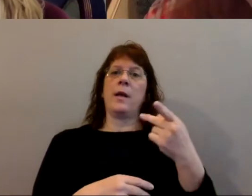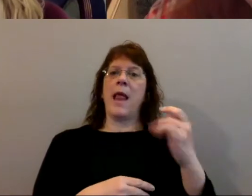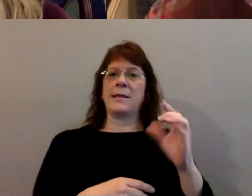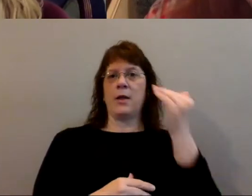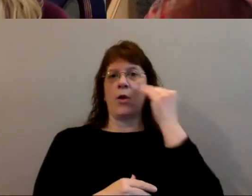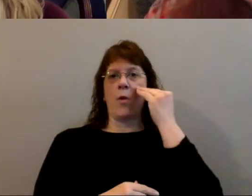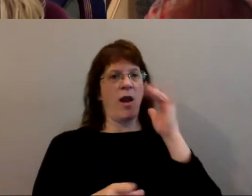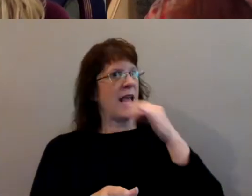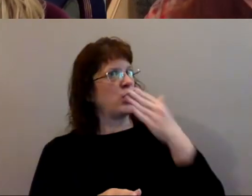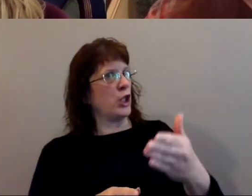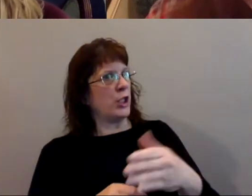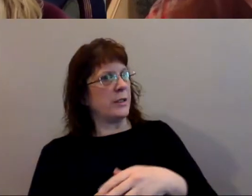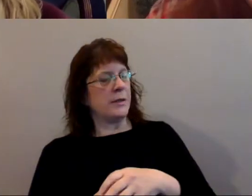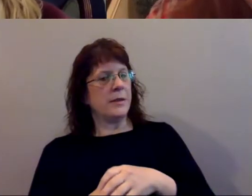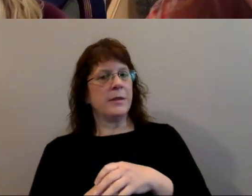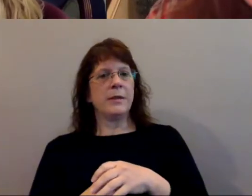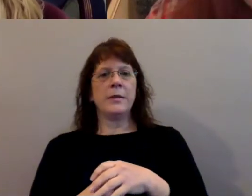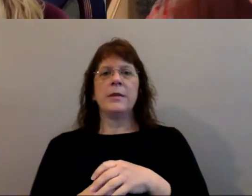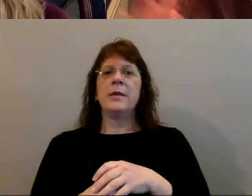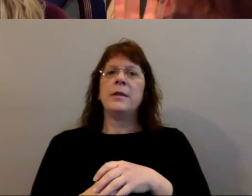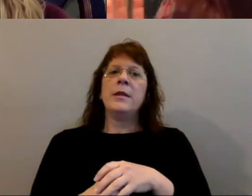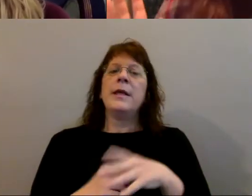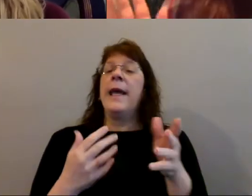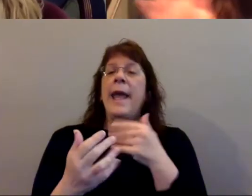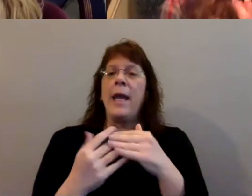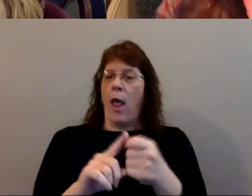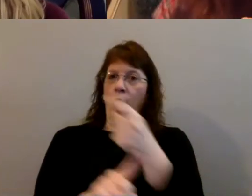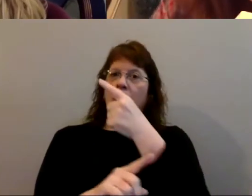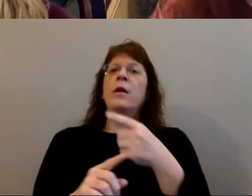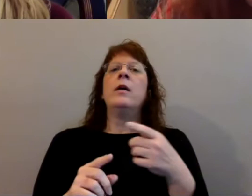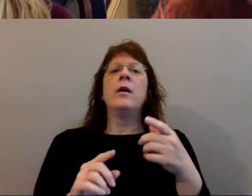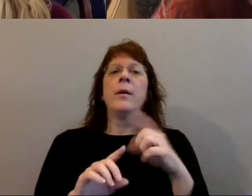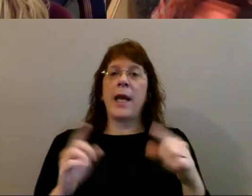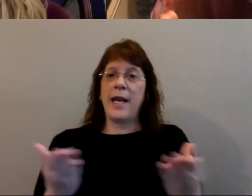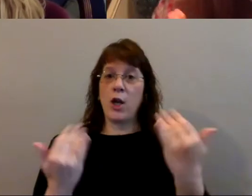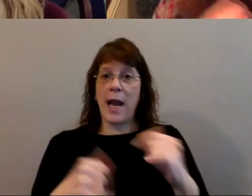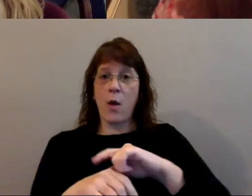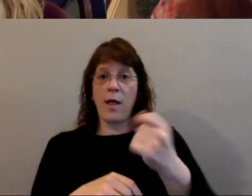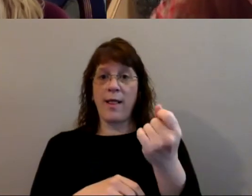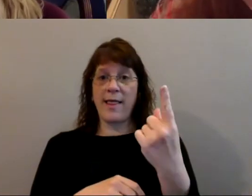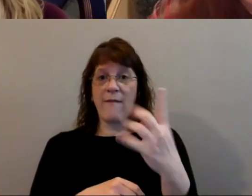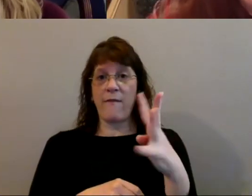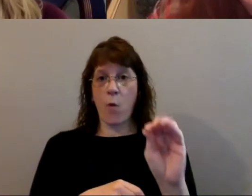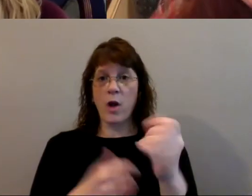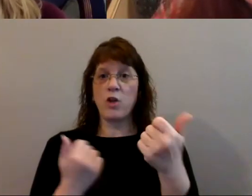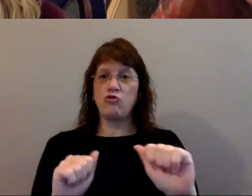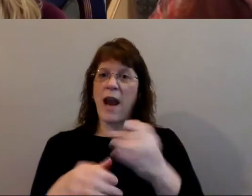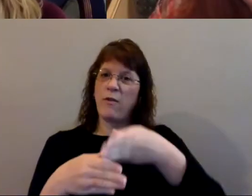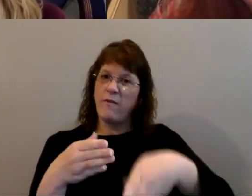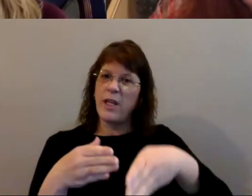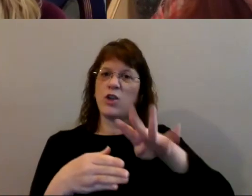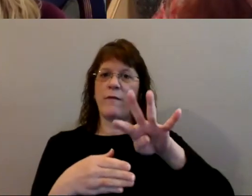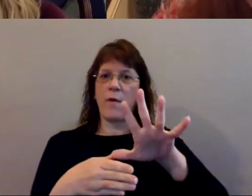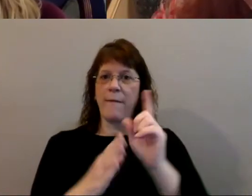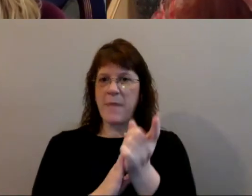good. Yeah, which is a shame because how could you not be? Anyway, we're now at 11:40, so we tried to wrap it up within 45 minutes.